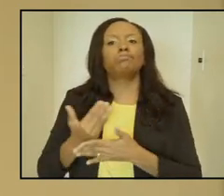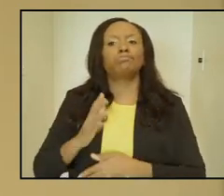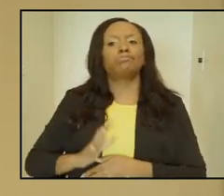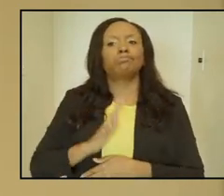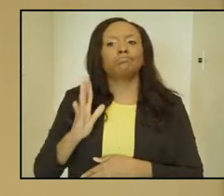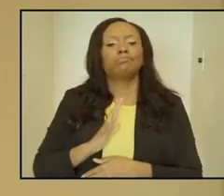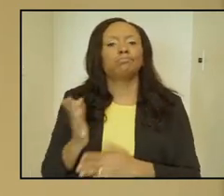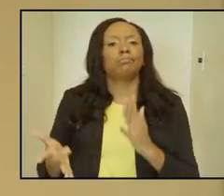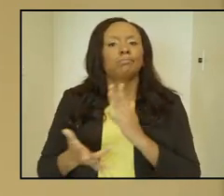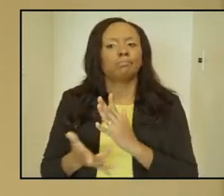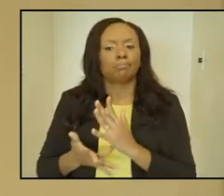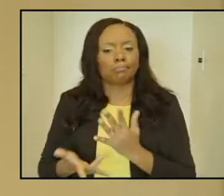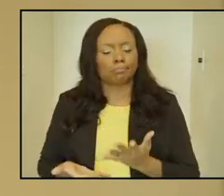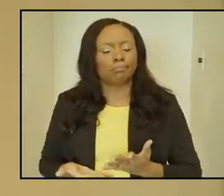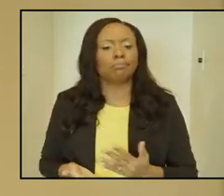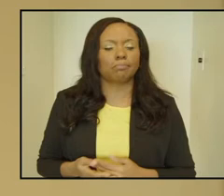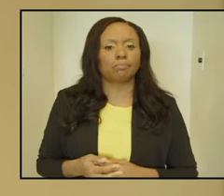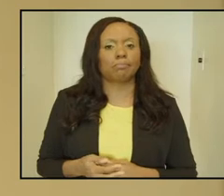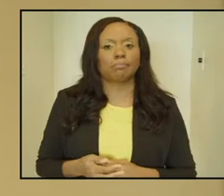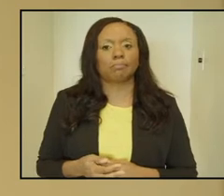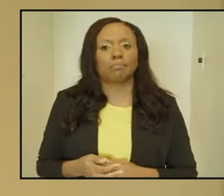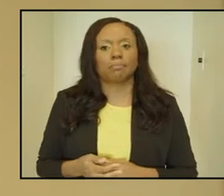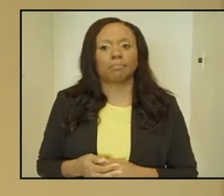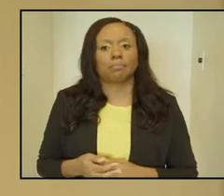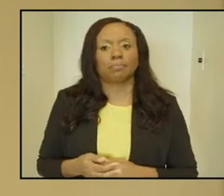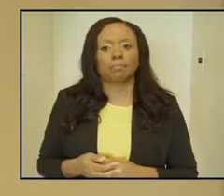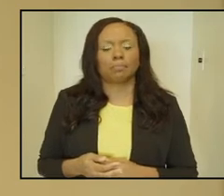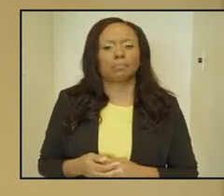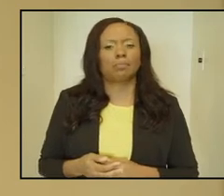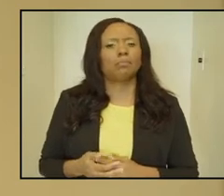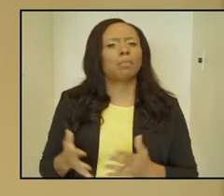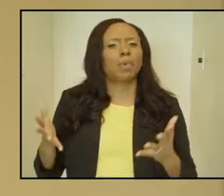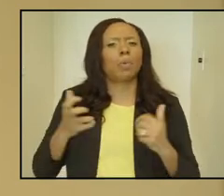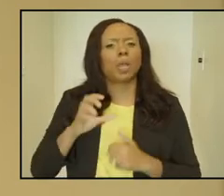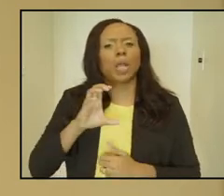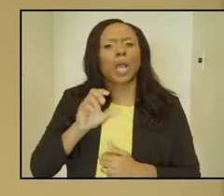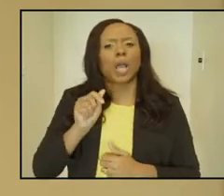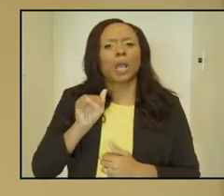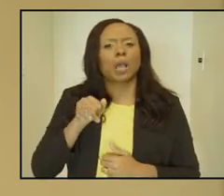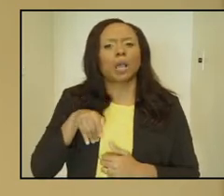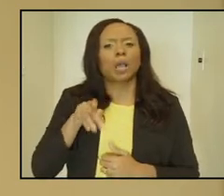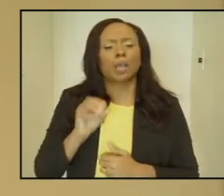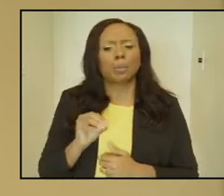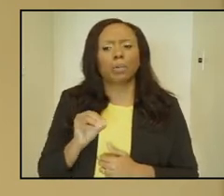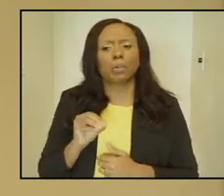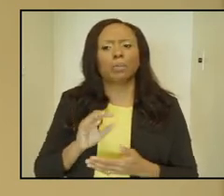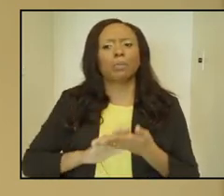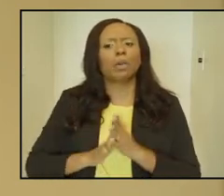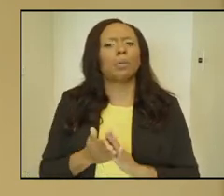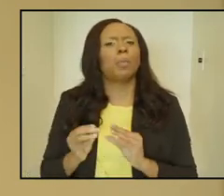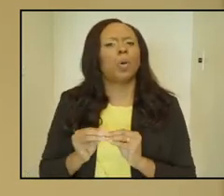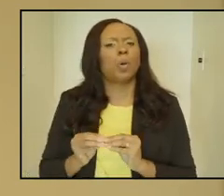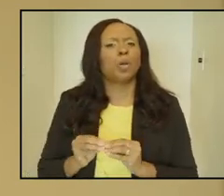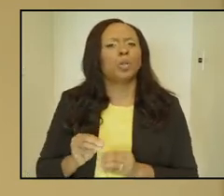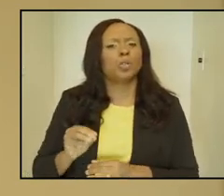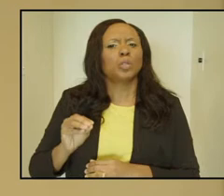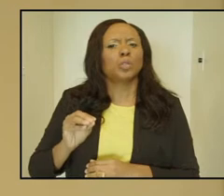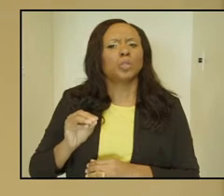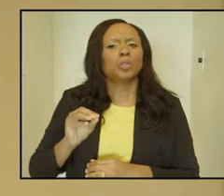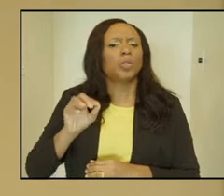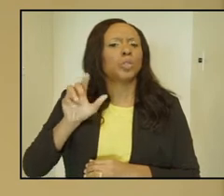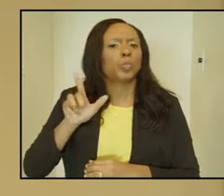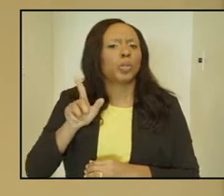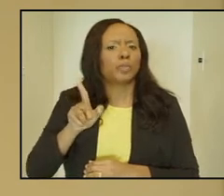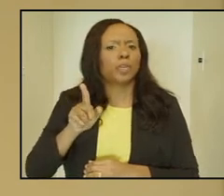been further fueled by the realization that we cannot return to a pre-COVID world and that we must acknowledge that business